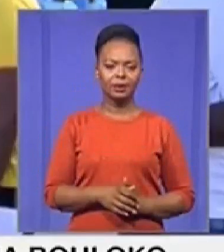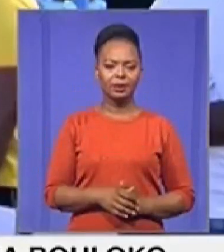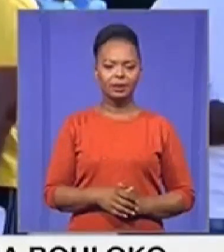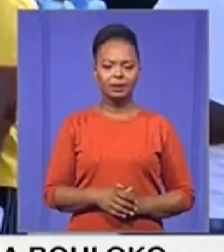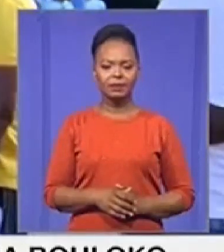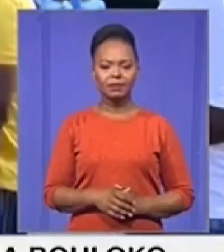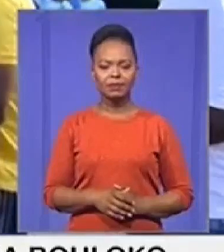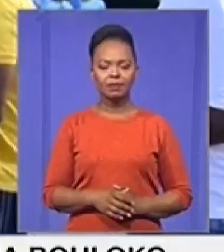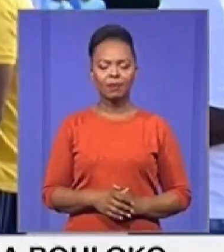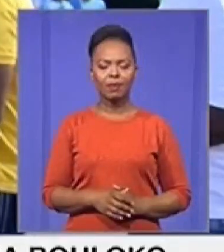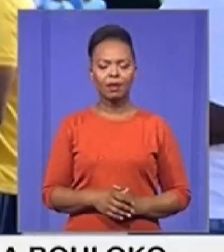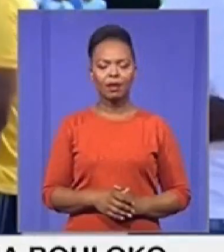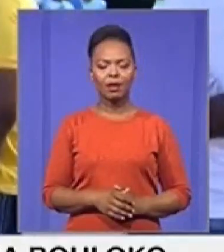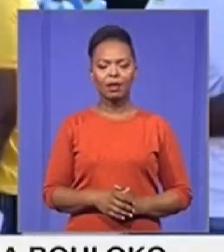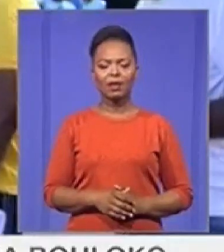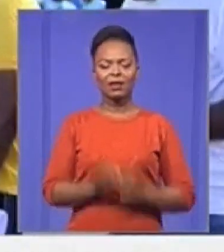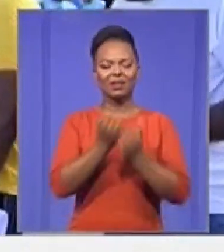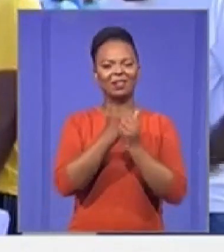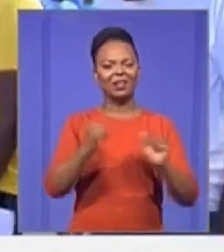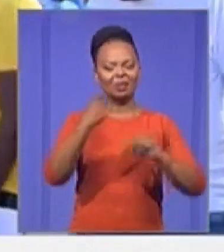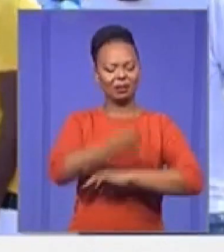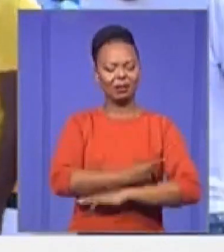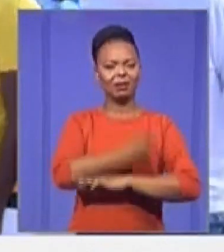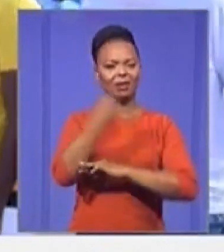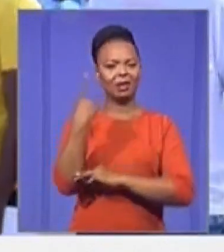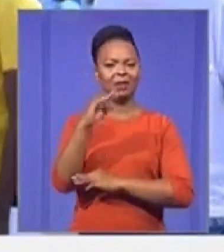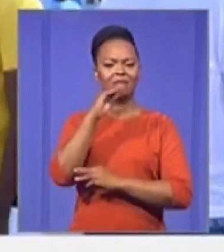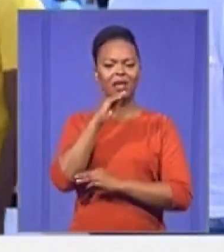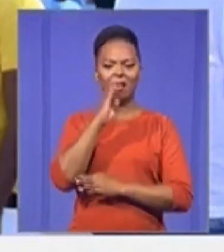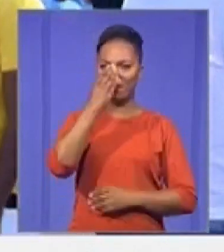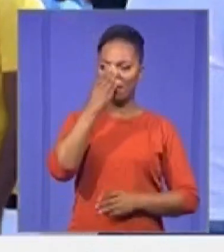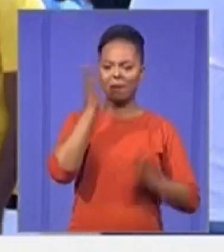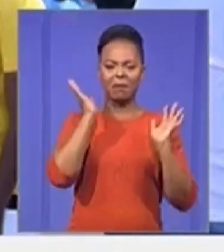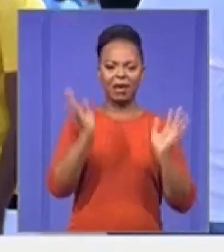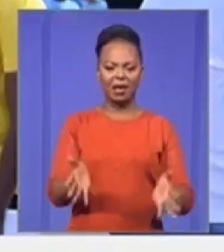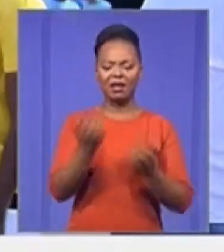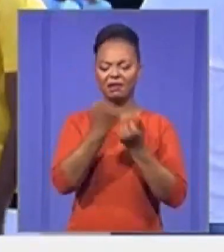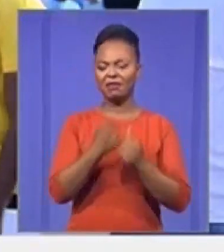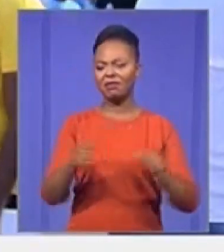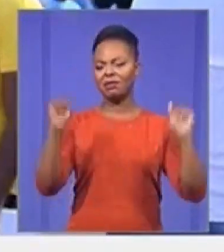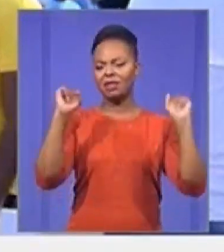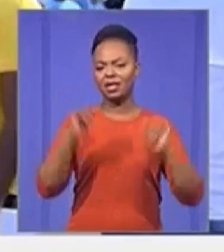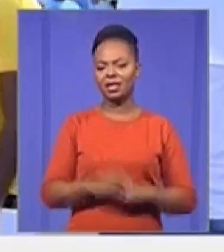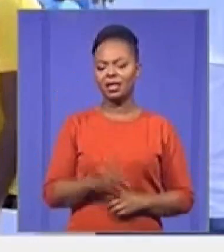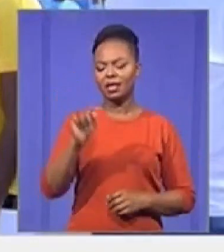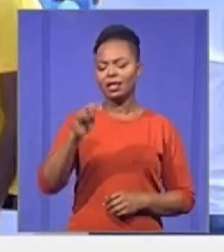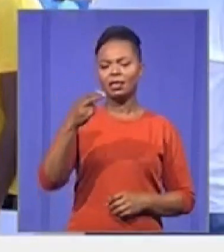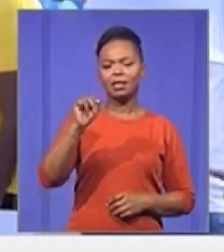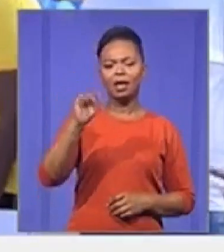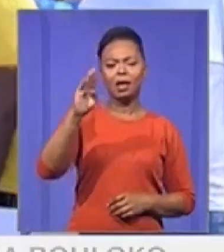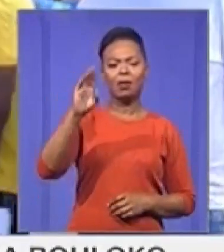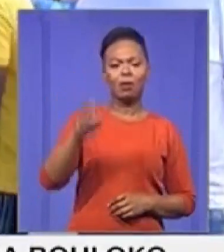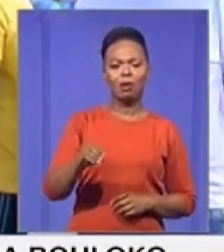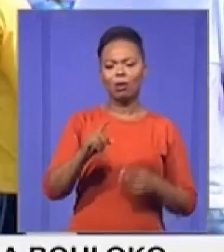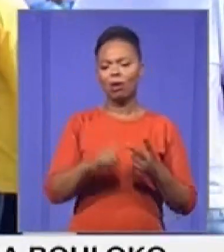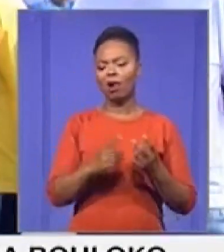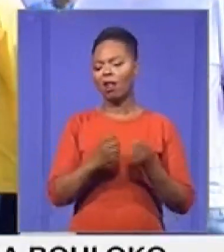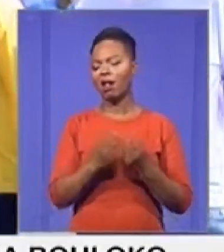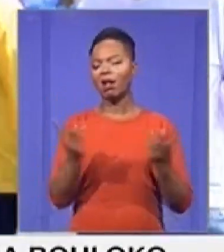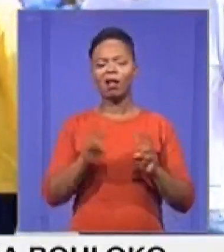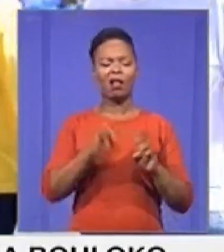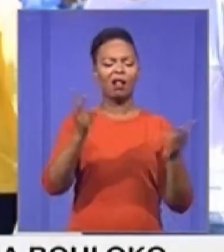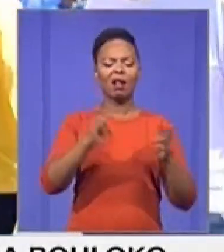ha o leba ga go twa Freedom Day go kaelwa gore ke ditsotsi fela tse di leng free ke bua ka Thabo Bester ke bua ka bontsi ba bone